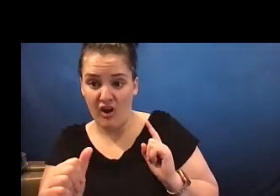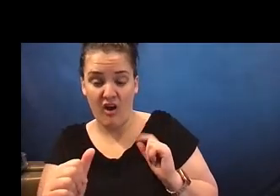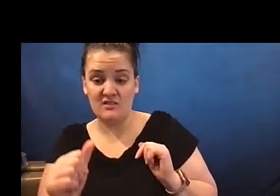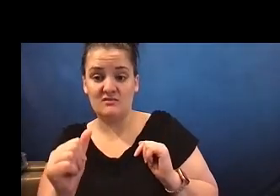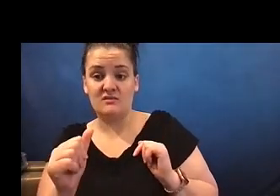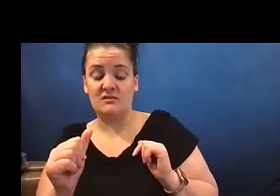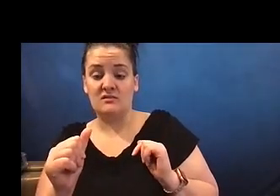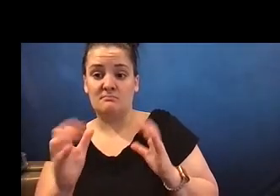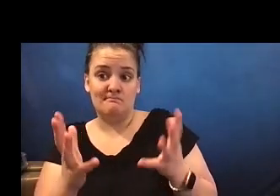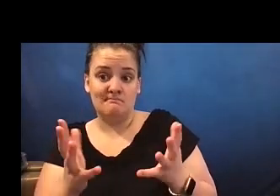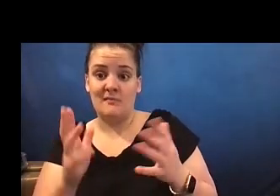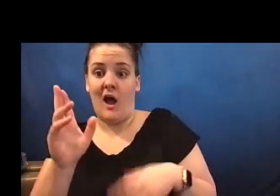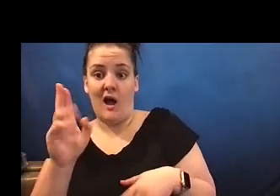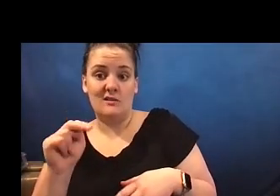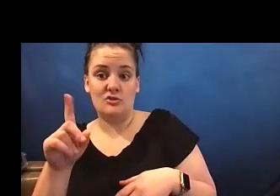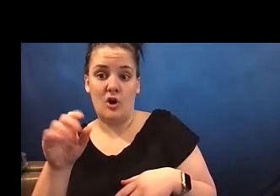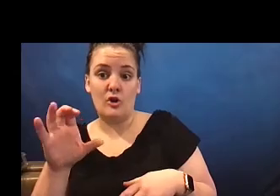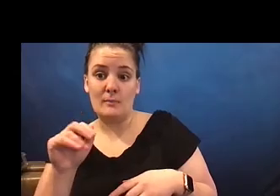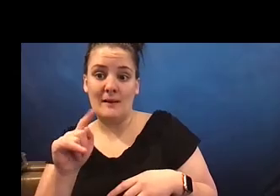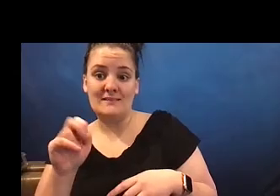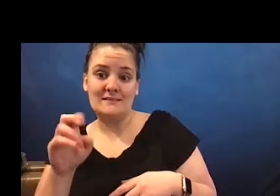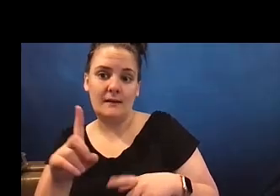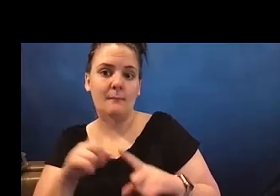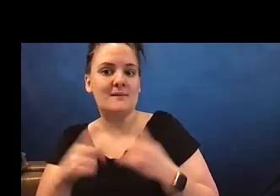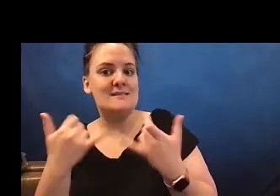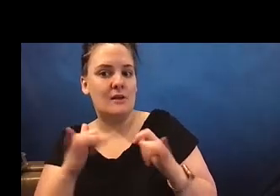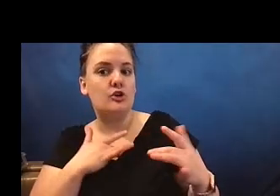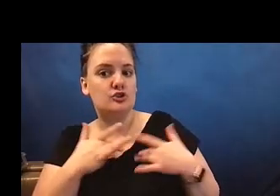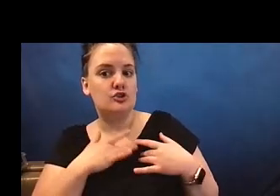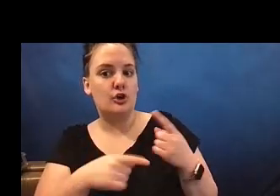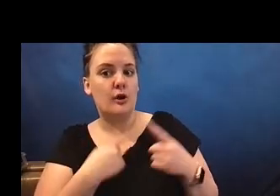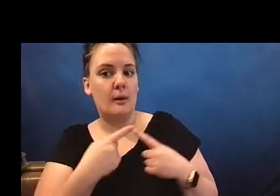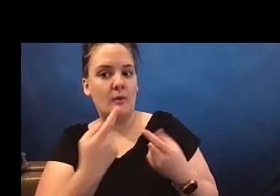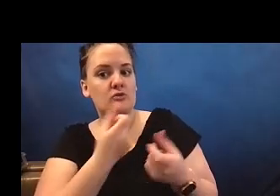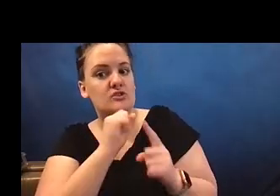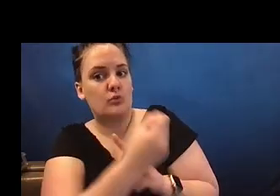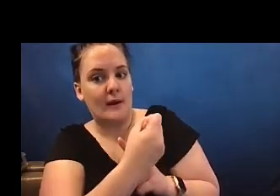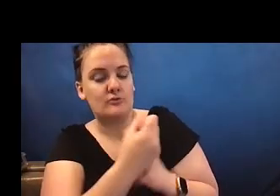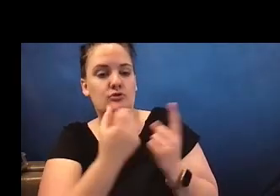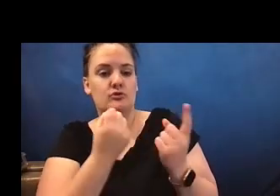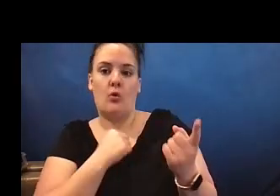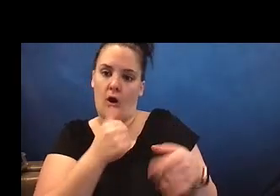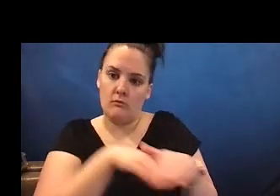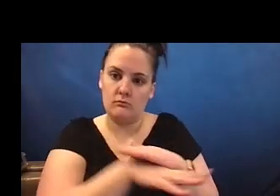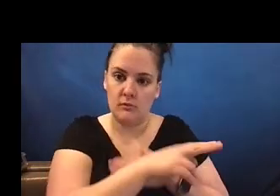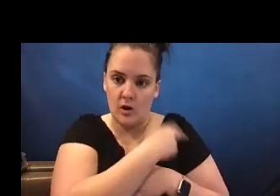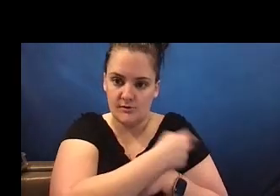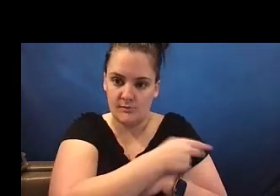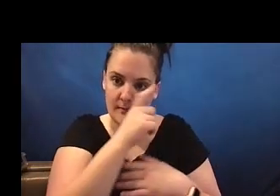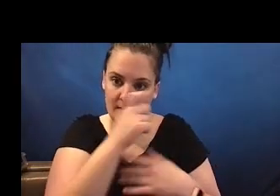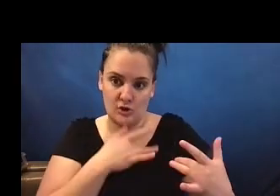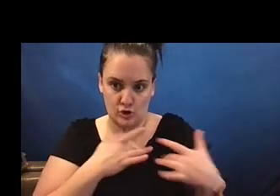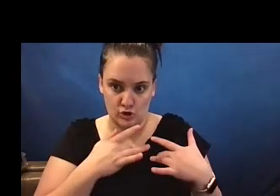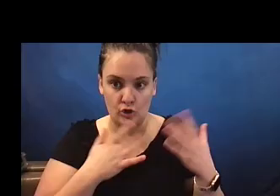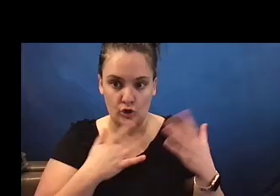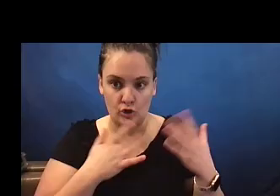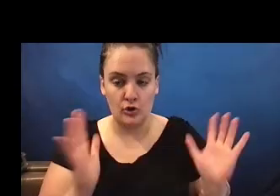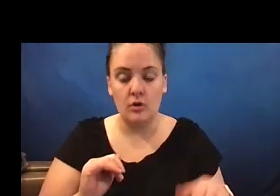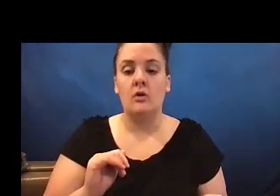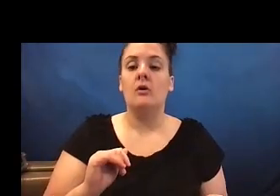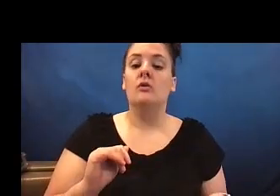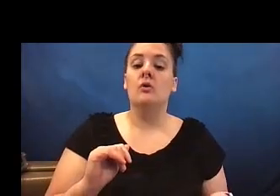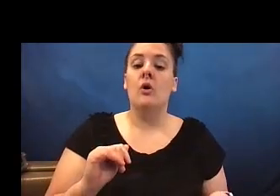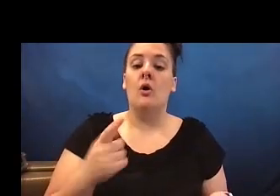So we're providing awareness and training to our employees. We